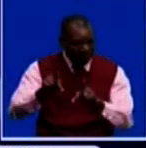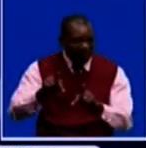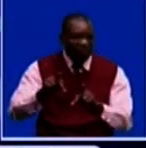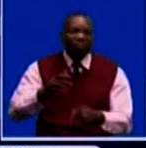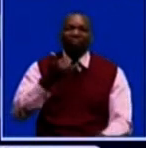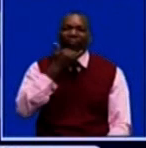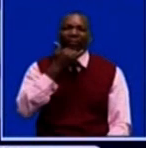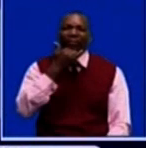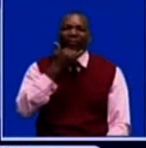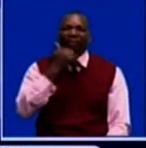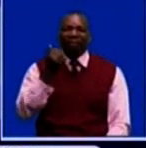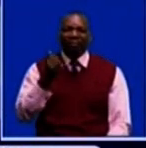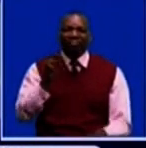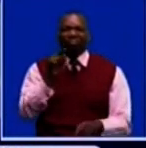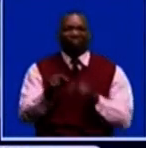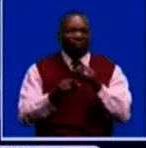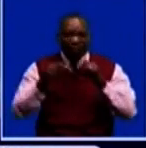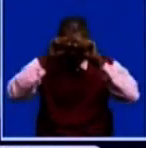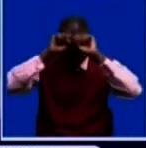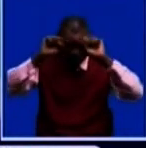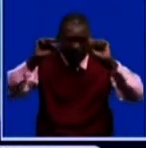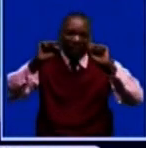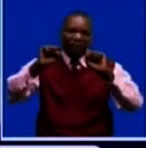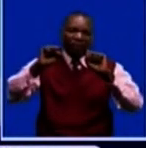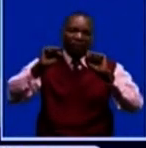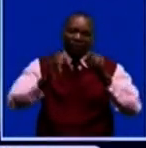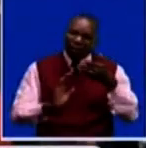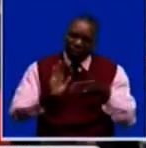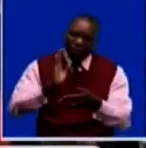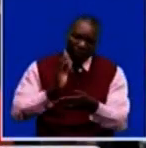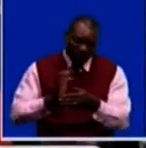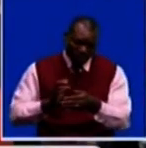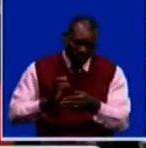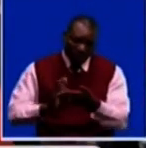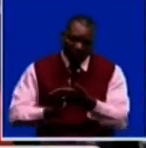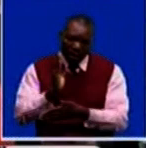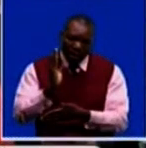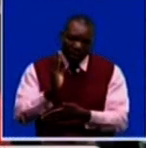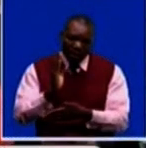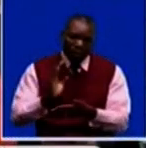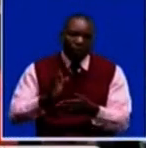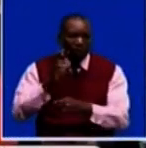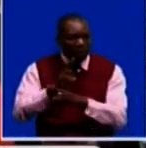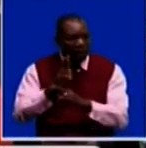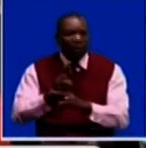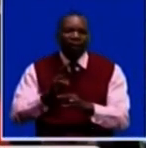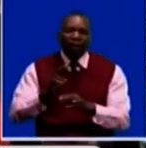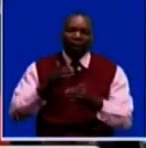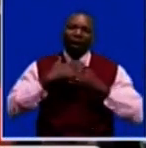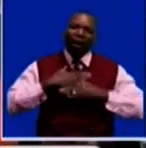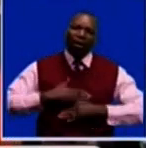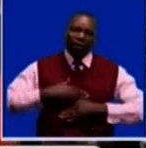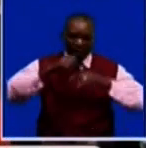president's well-known destination and retreat. The president is on a holiday retreat at a